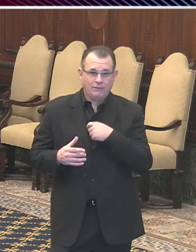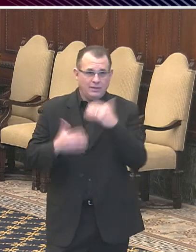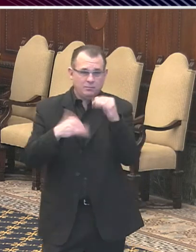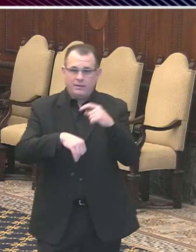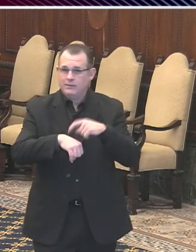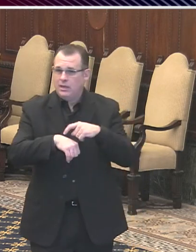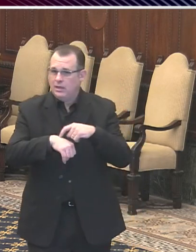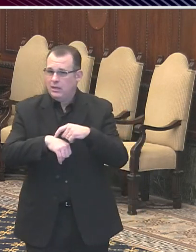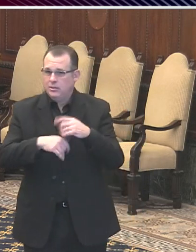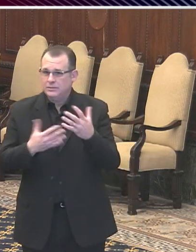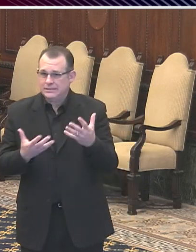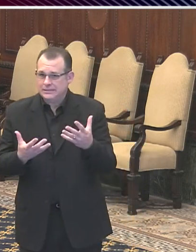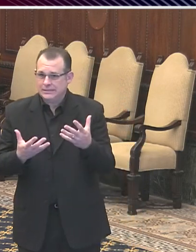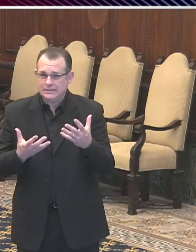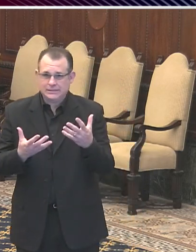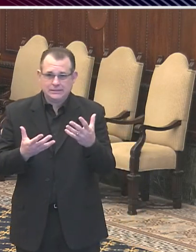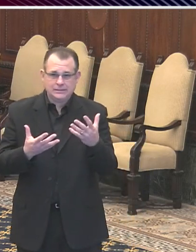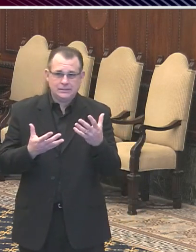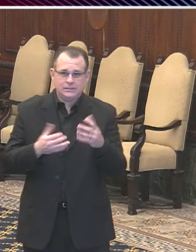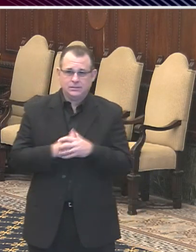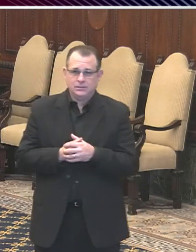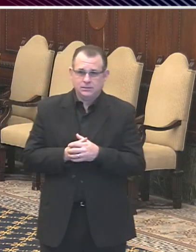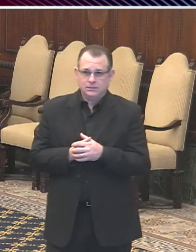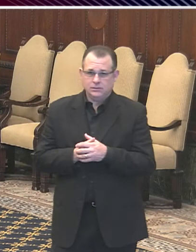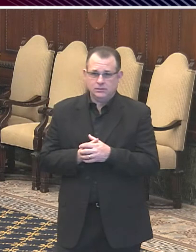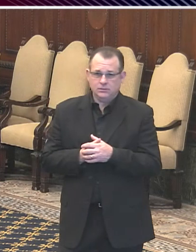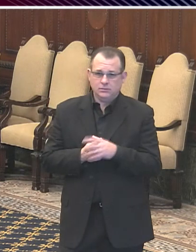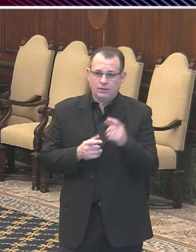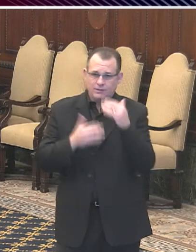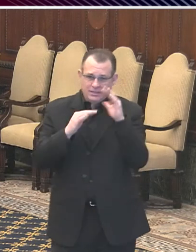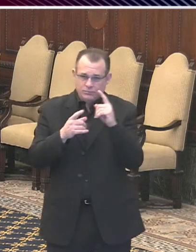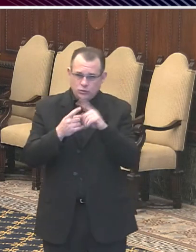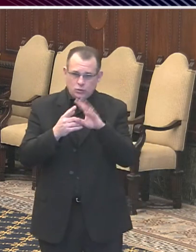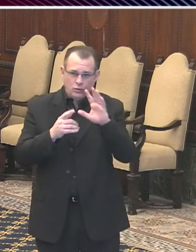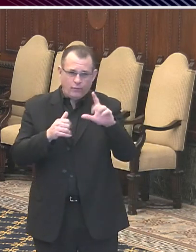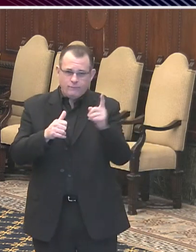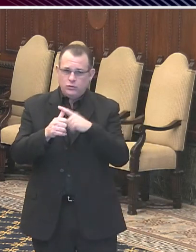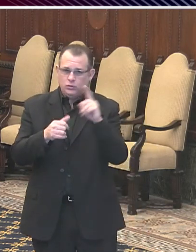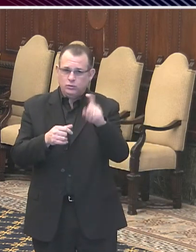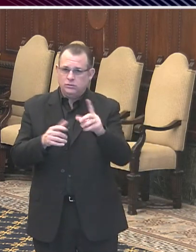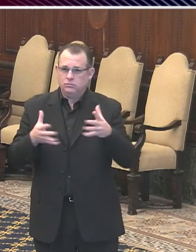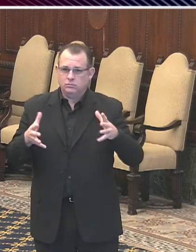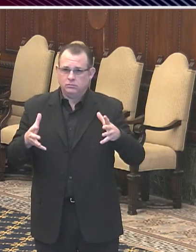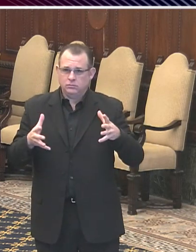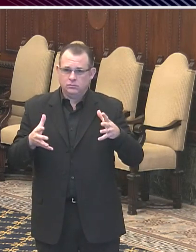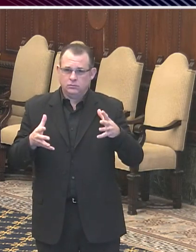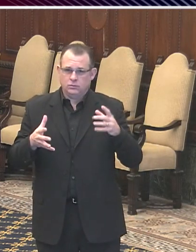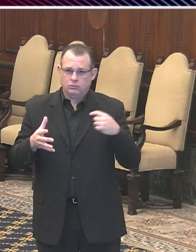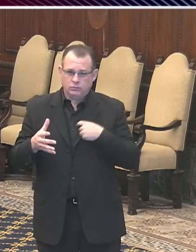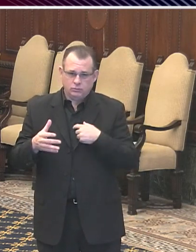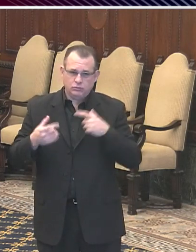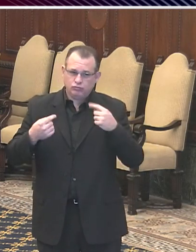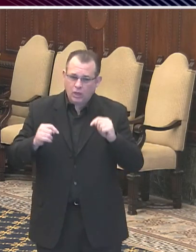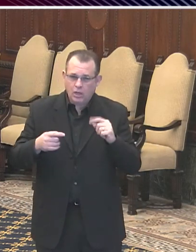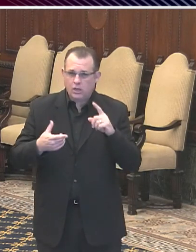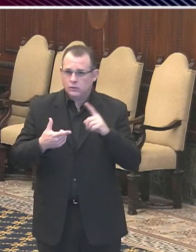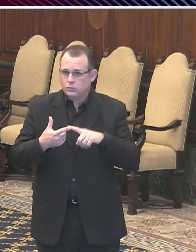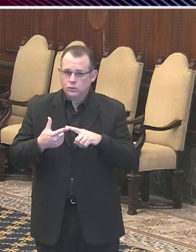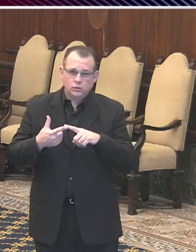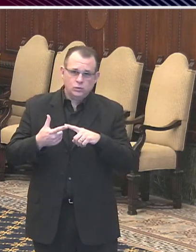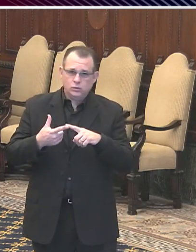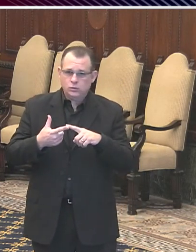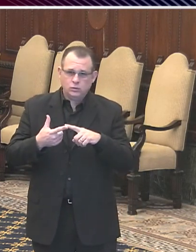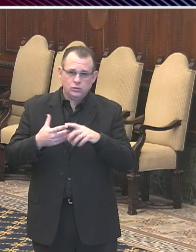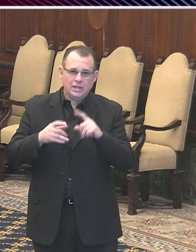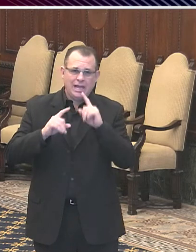ask the next couple outlets to just limit it to your one and only question, and we'll try to get to some other questions via email.